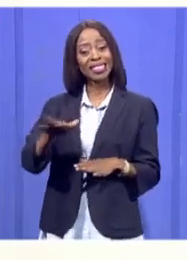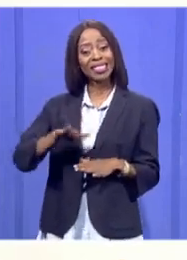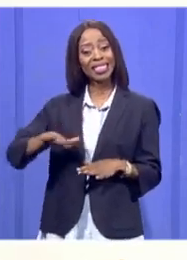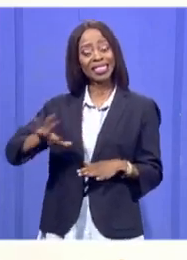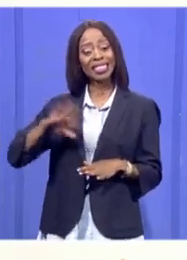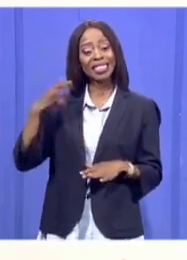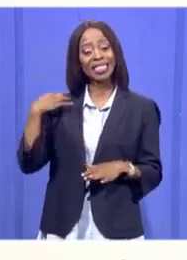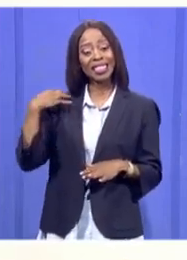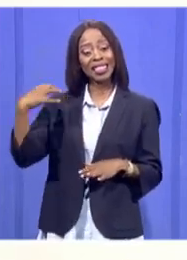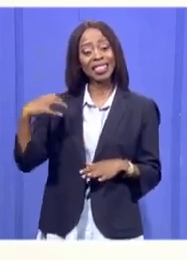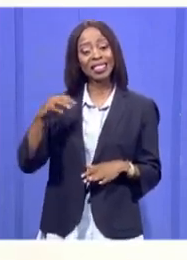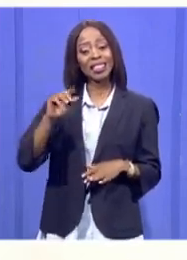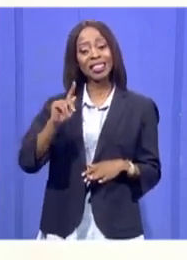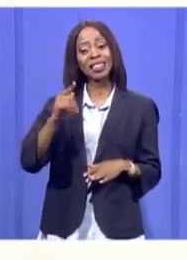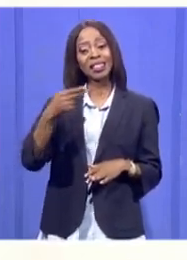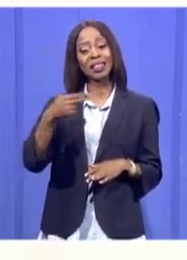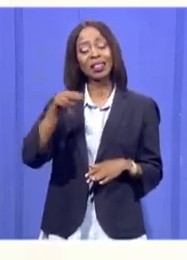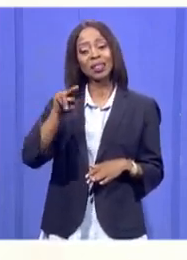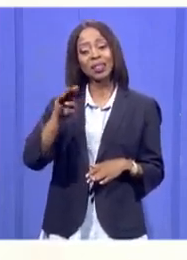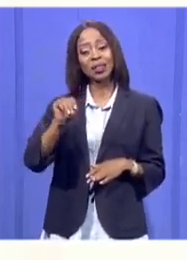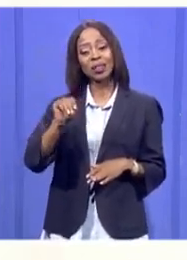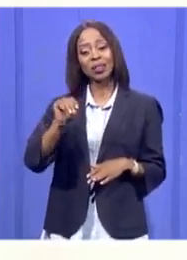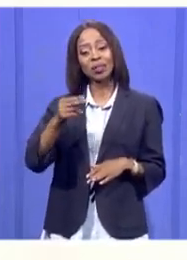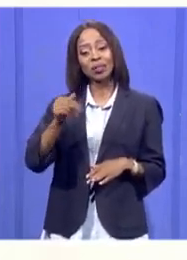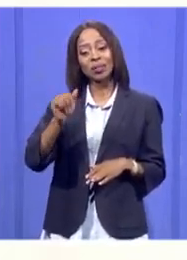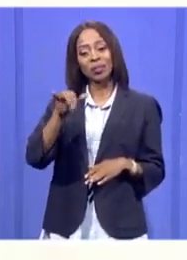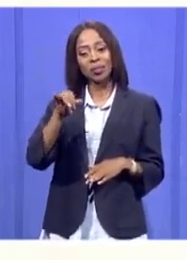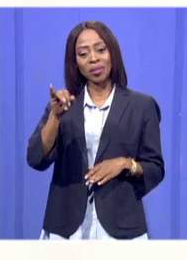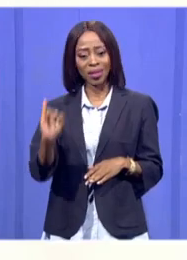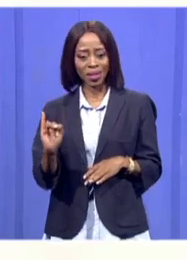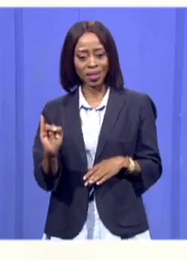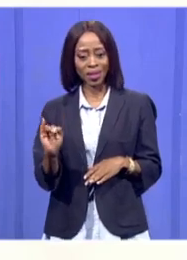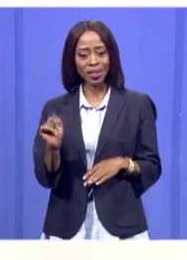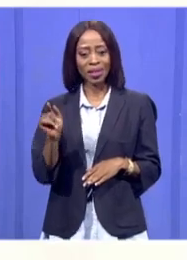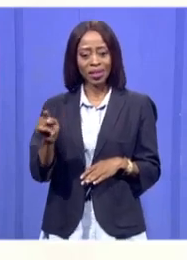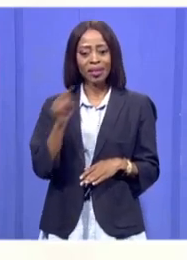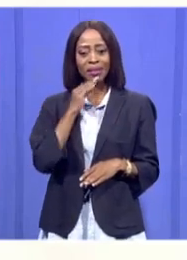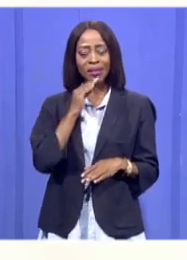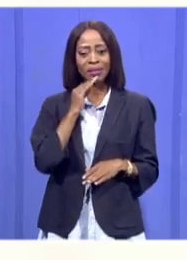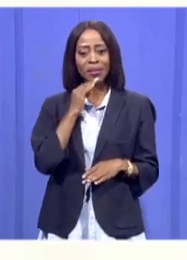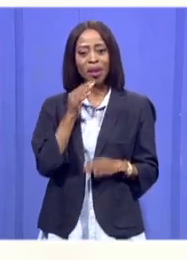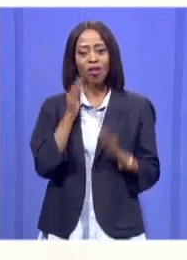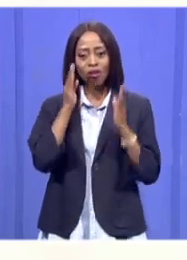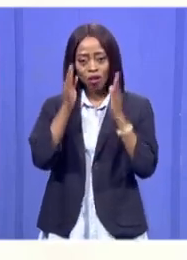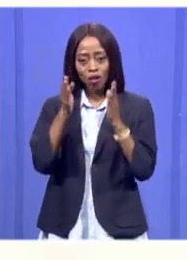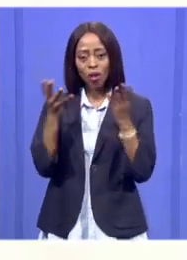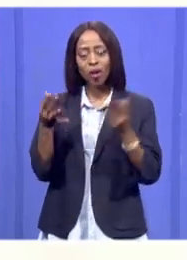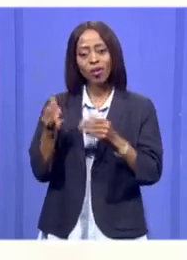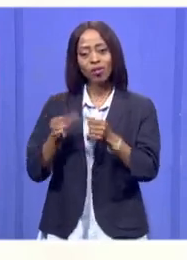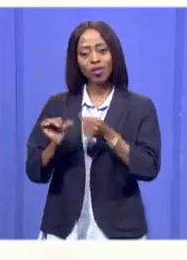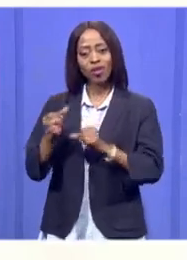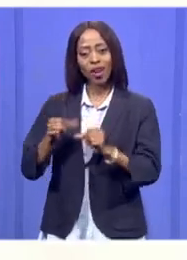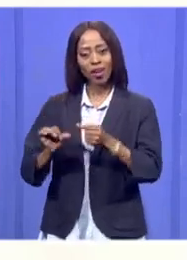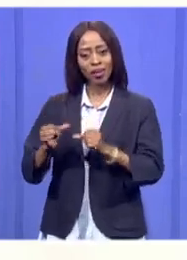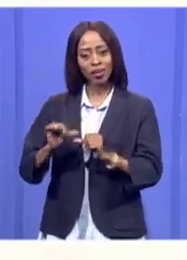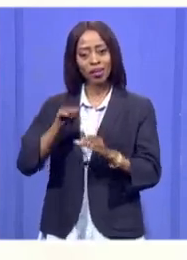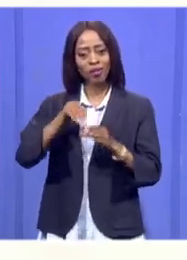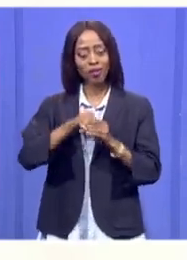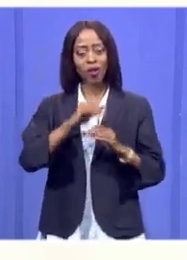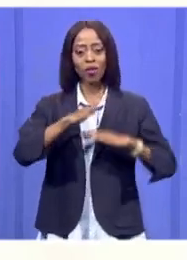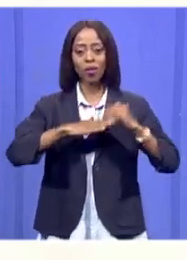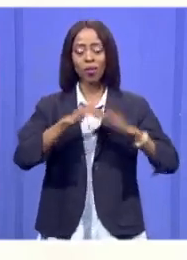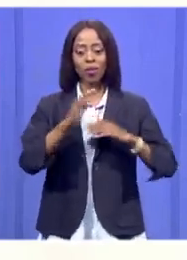Minister Kubai, is extremely passionate about, and that is going the scientific way in terms of building